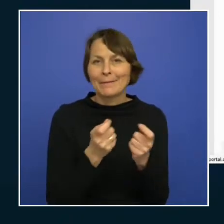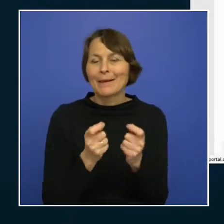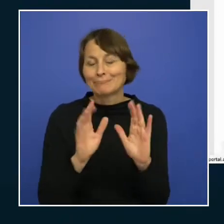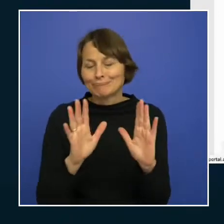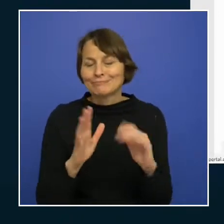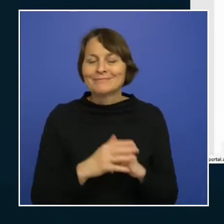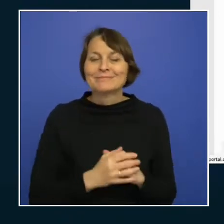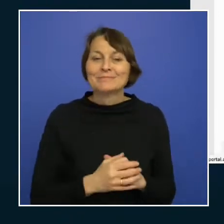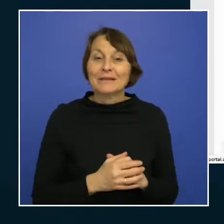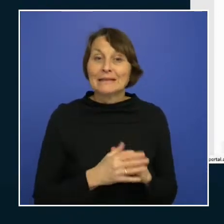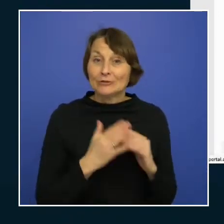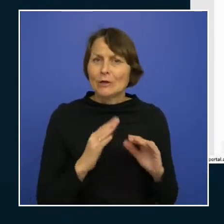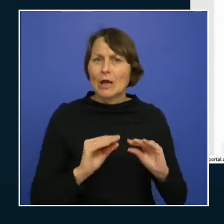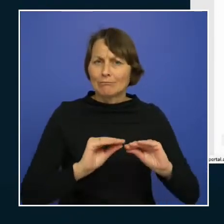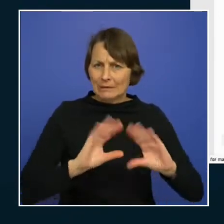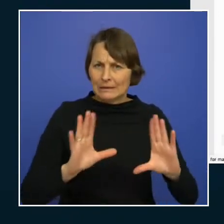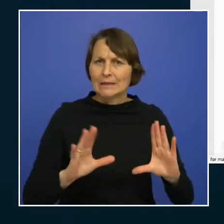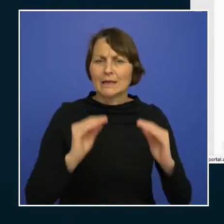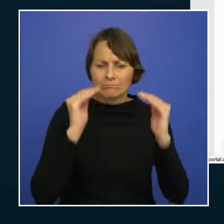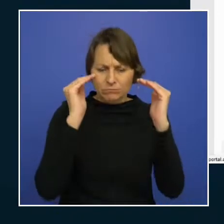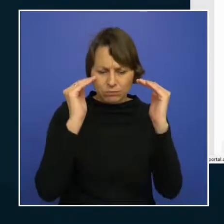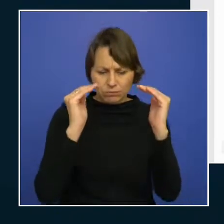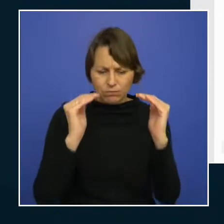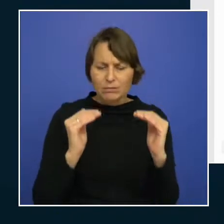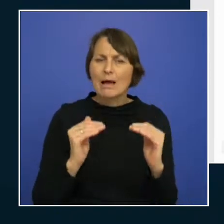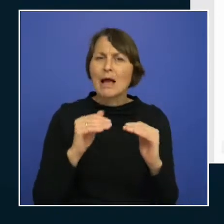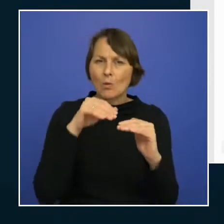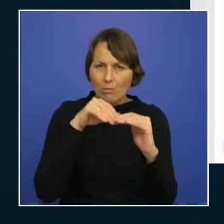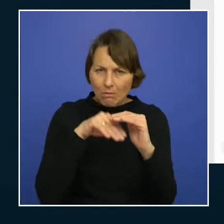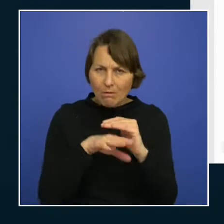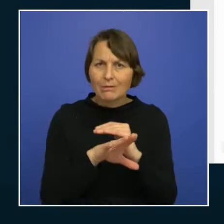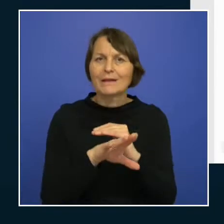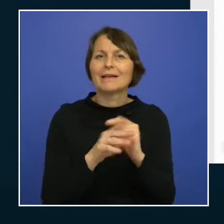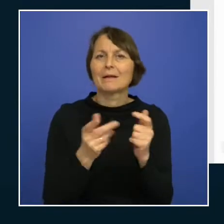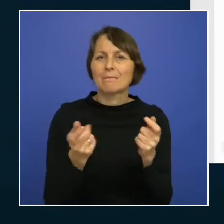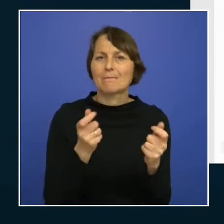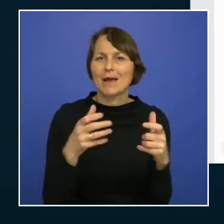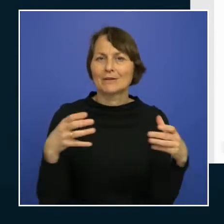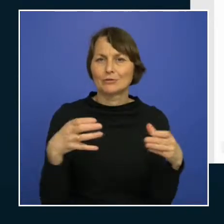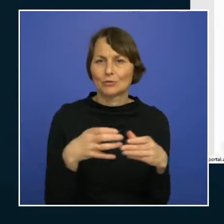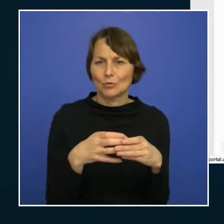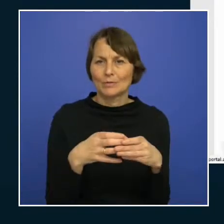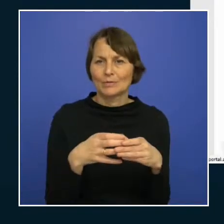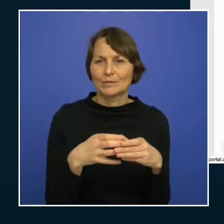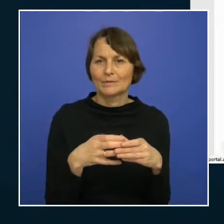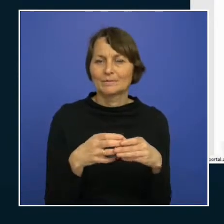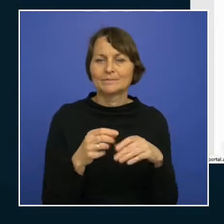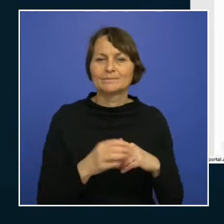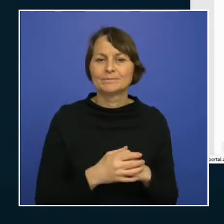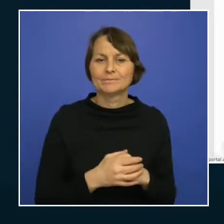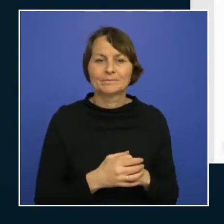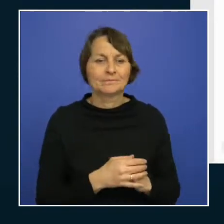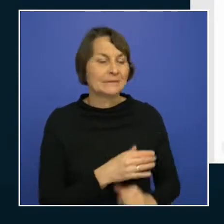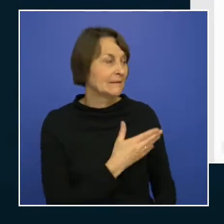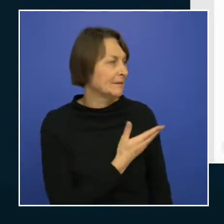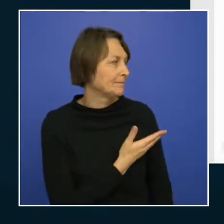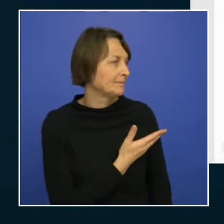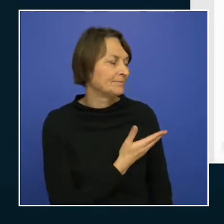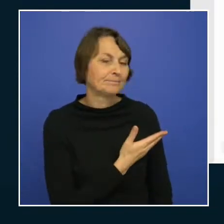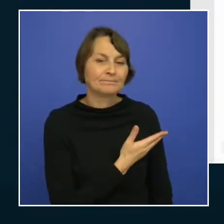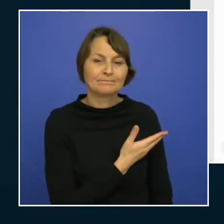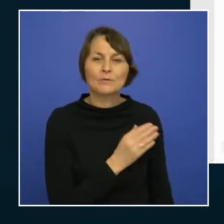this way we centralize the logging inside of this management group. So I got a centralized log analytics workspace configured here. This one has